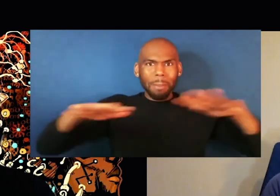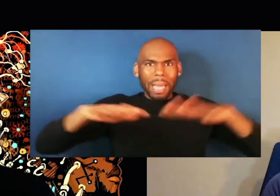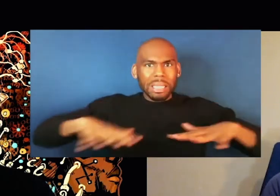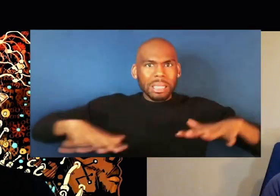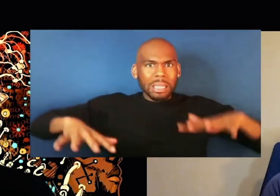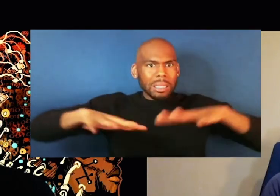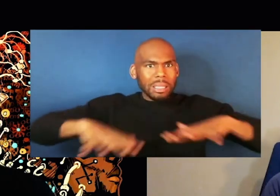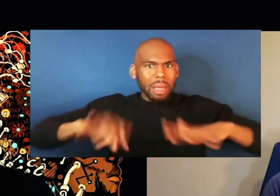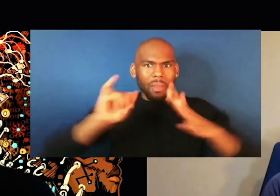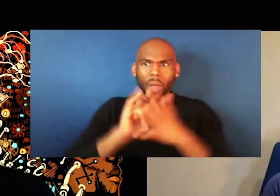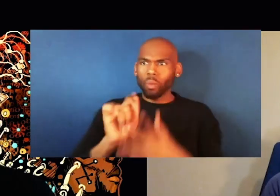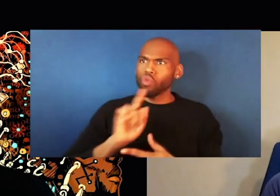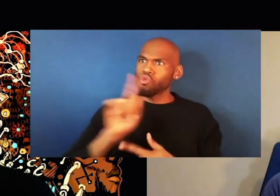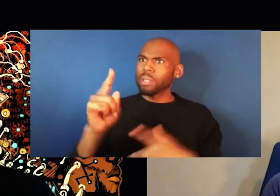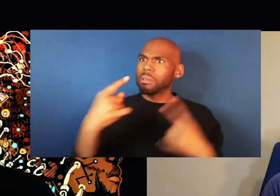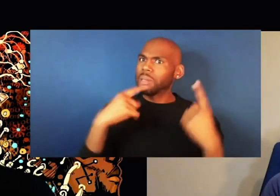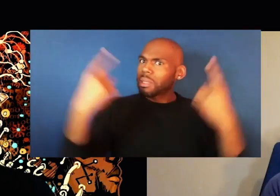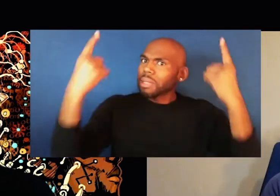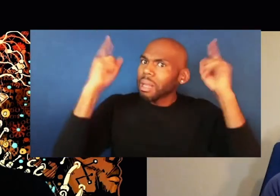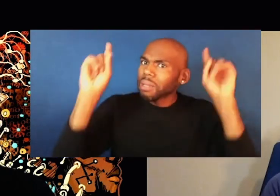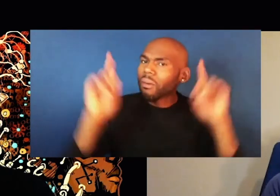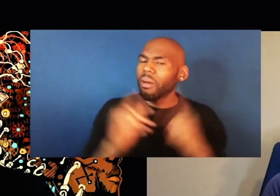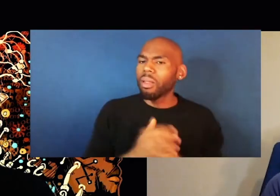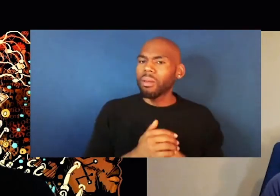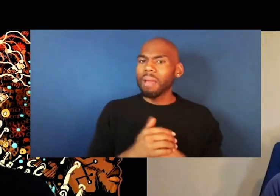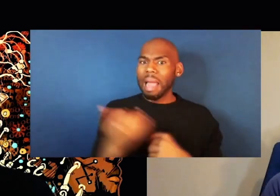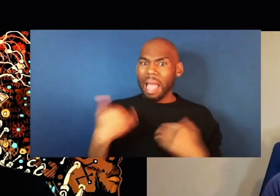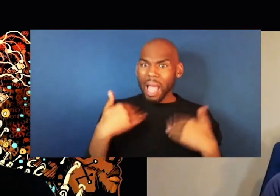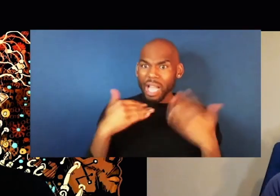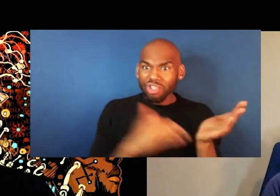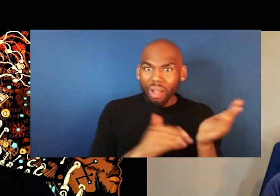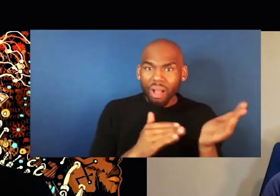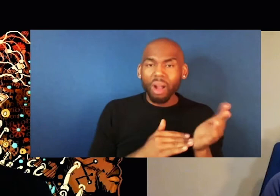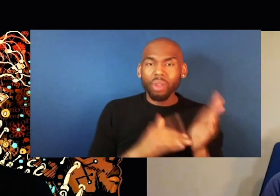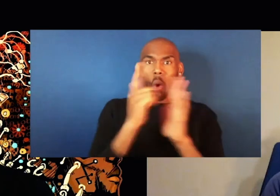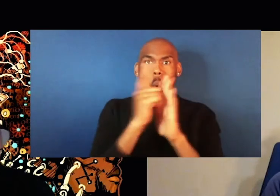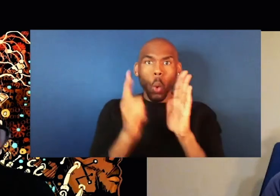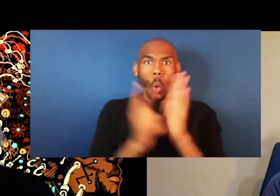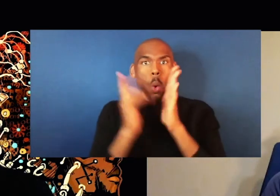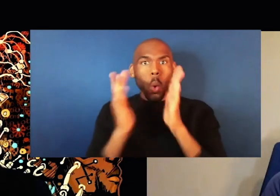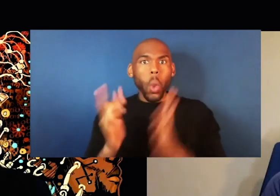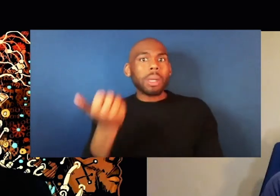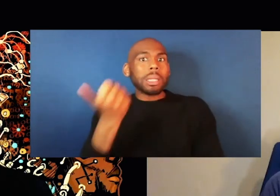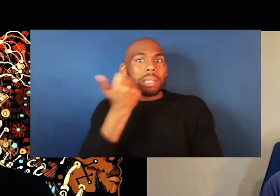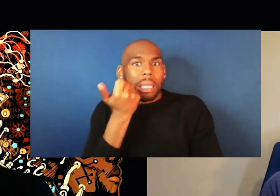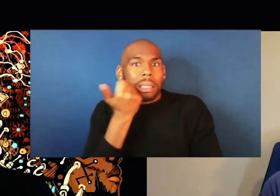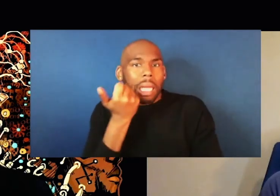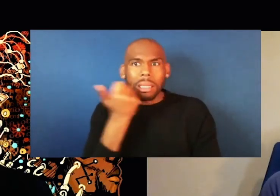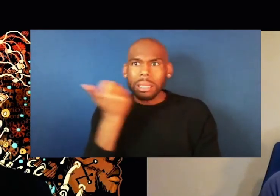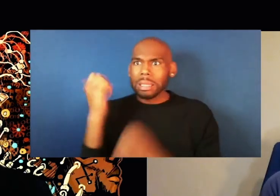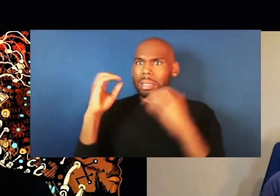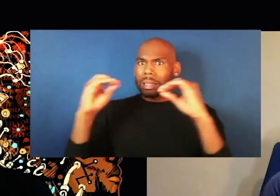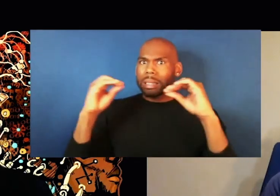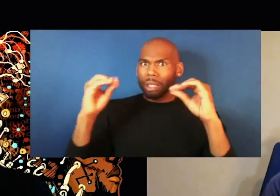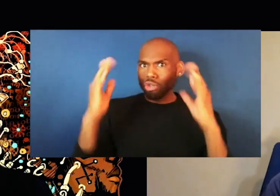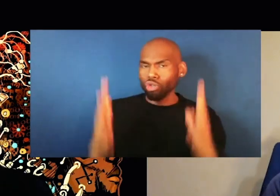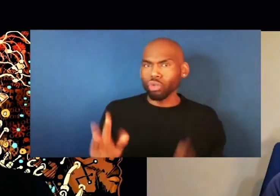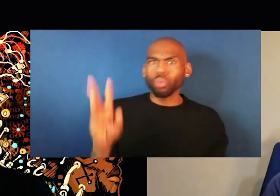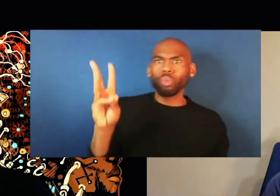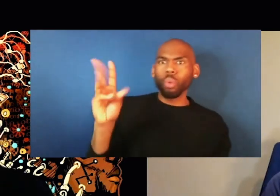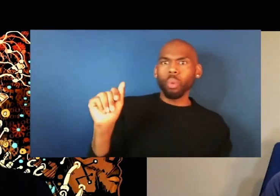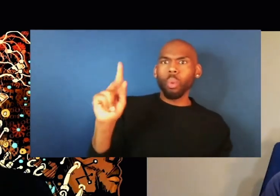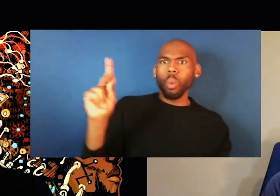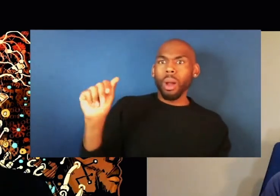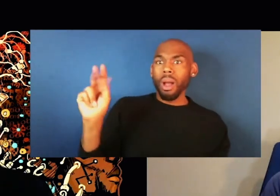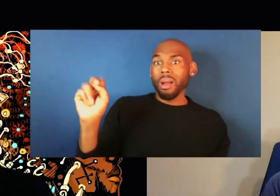Black spaces that were extremely successful and you know, to fill with like doctors and lawyers and dentists and teachers, and you know what I'm saying?